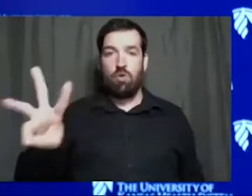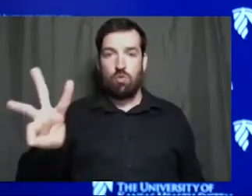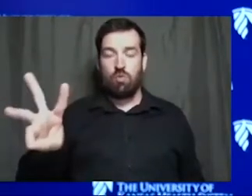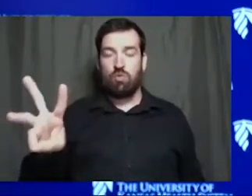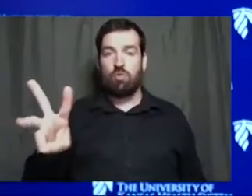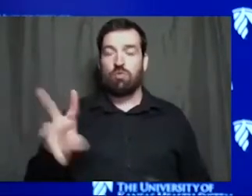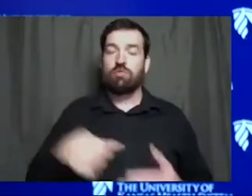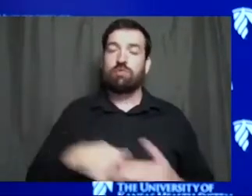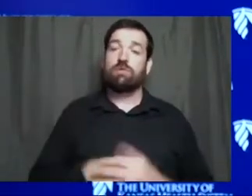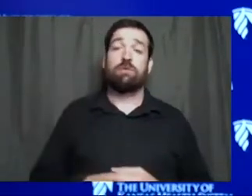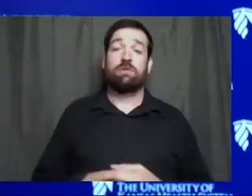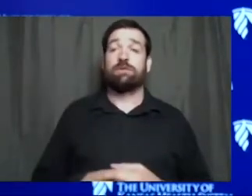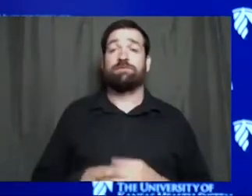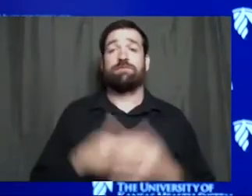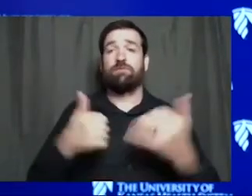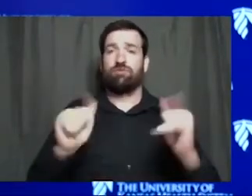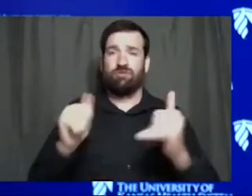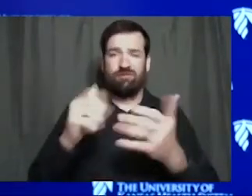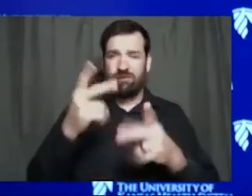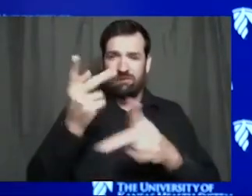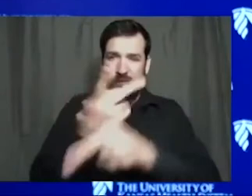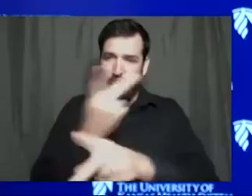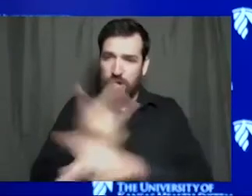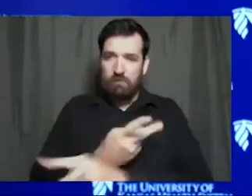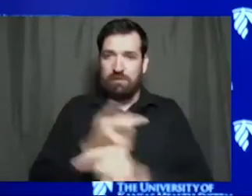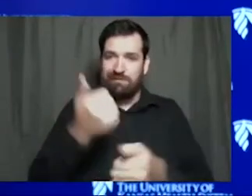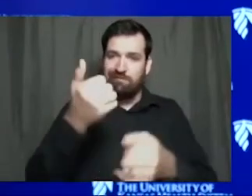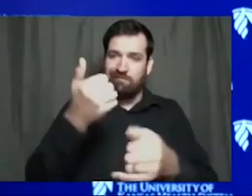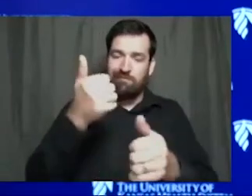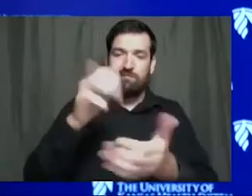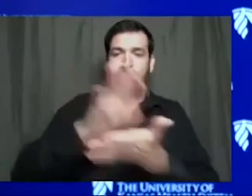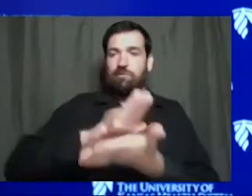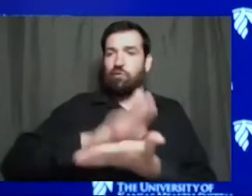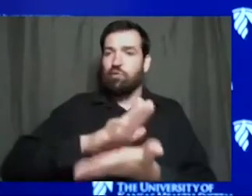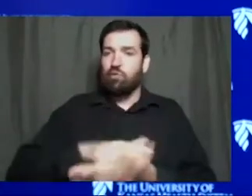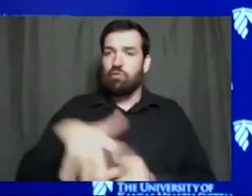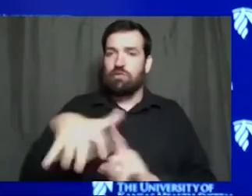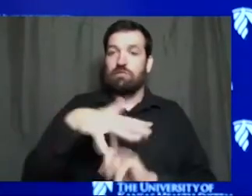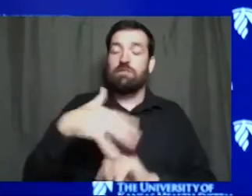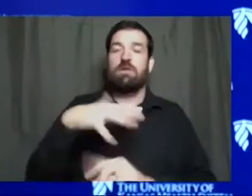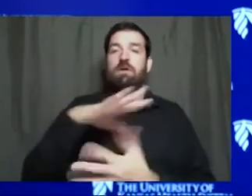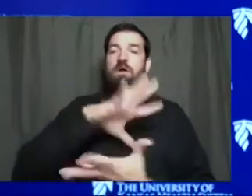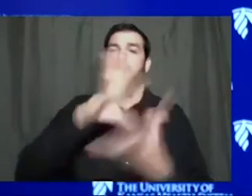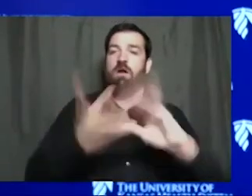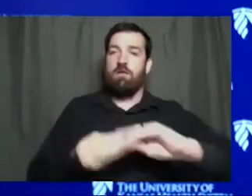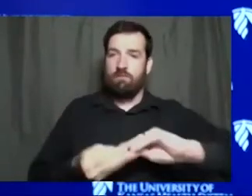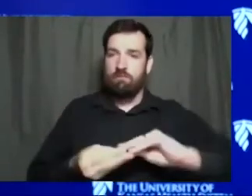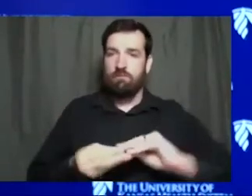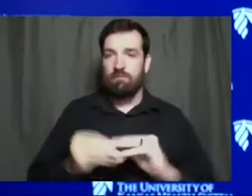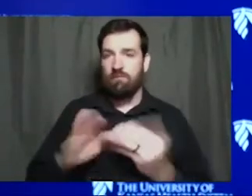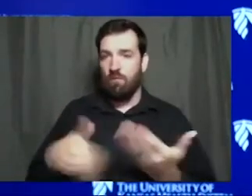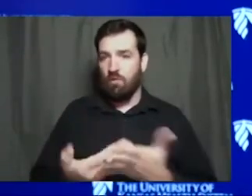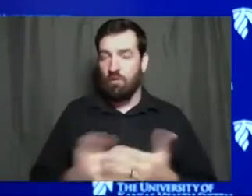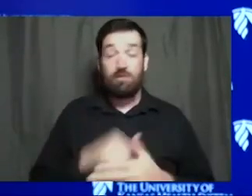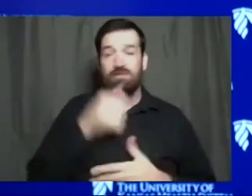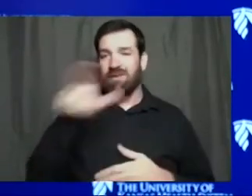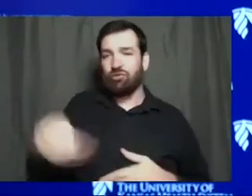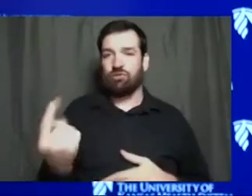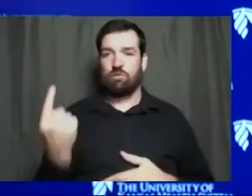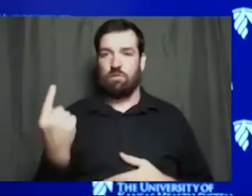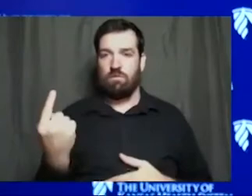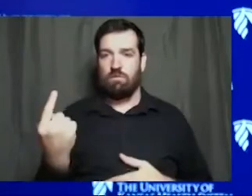those individual school places. So we know it's a combination of all those, and it's not just one thing, but it is